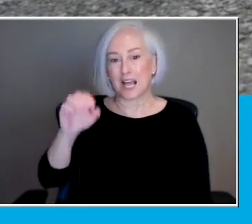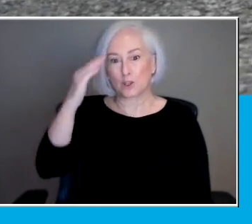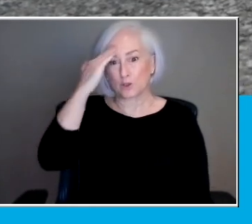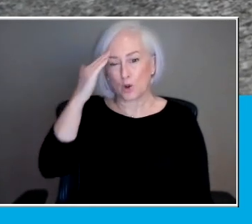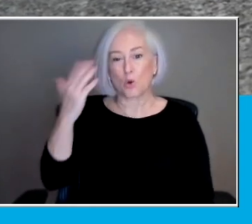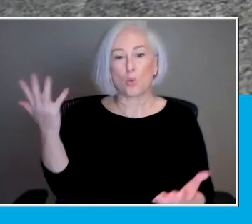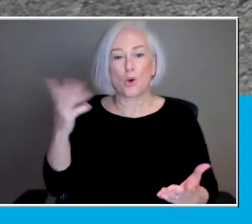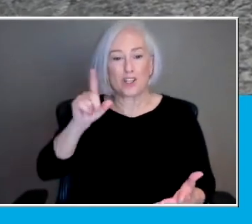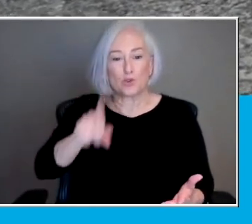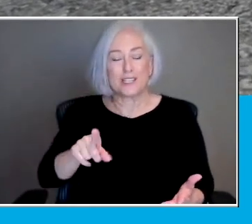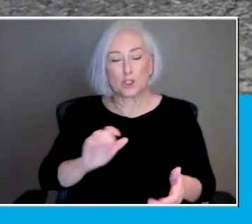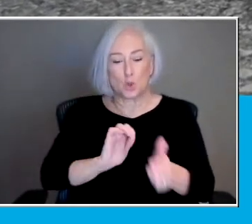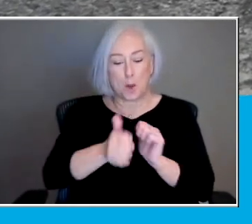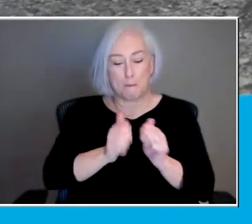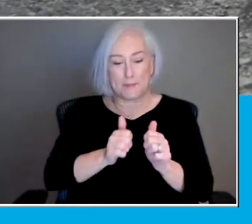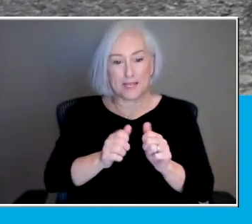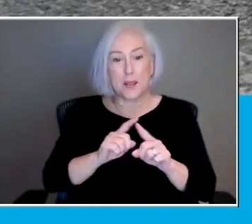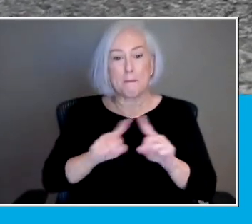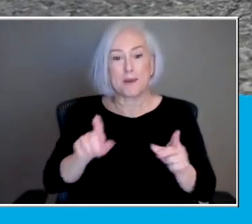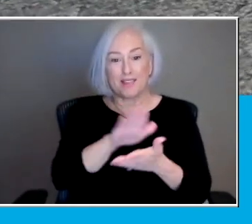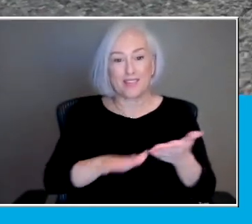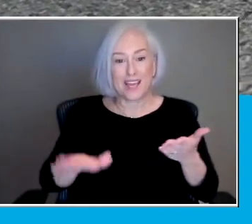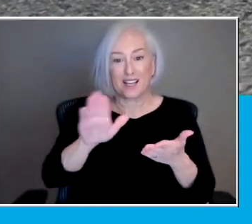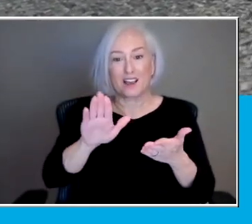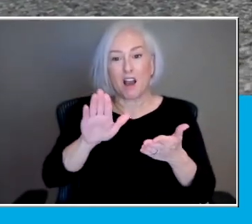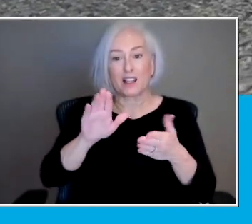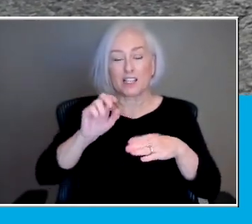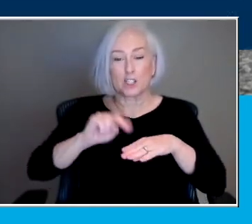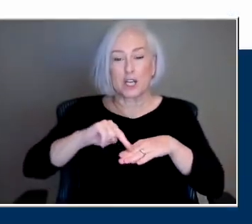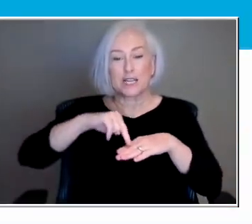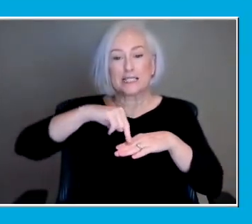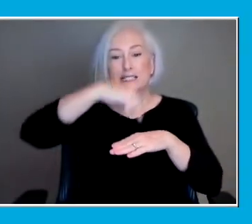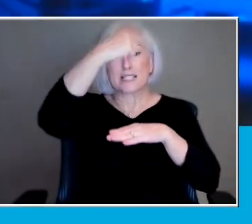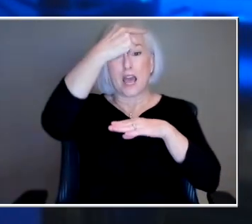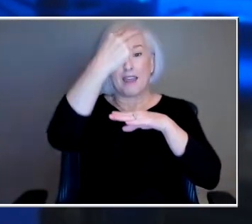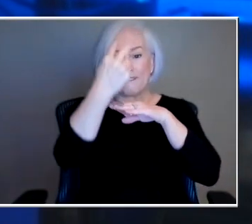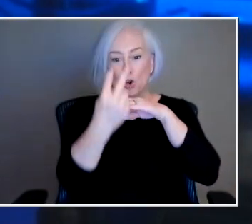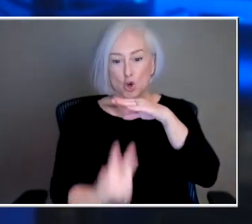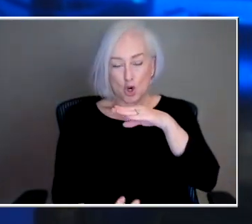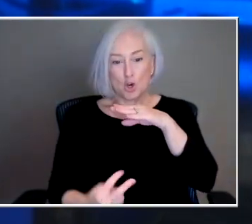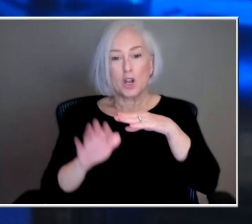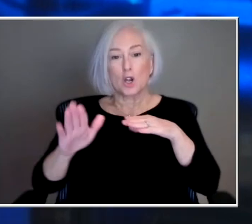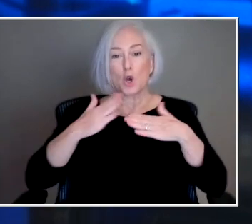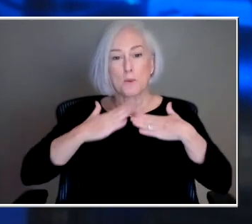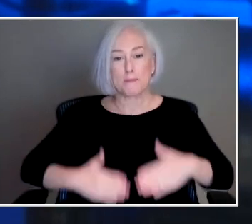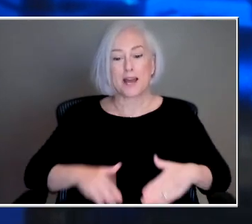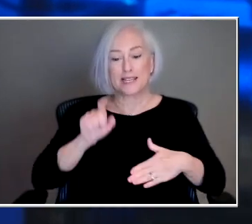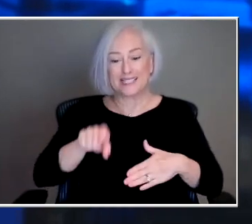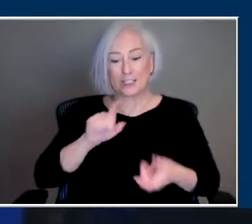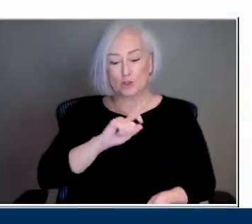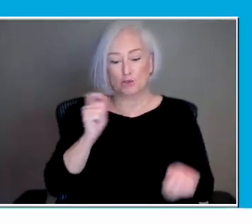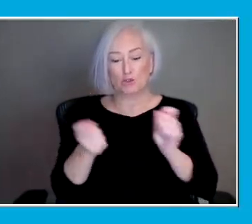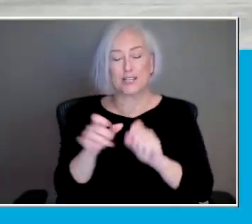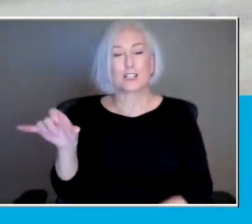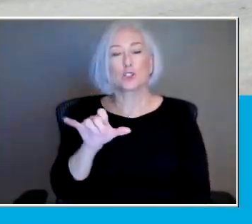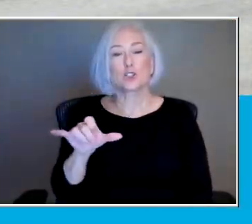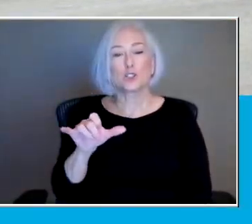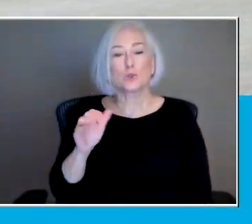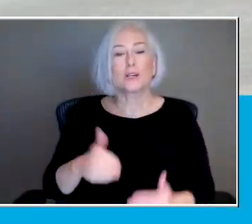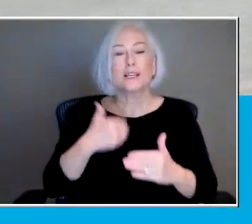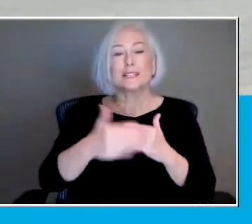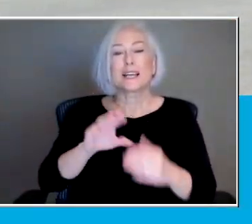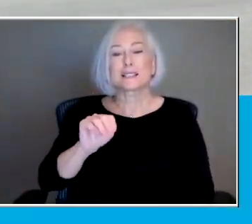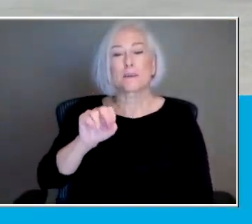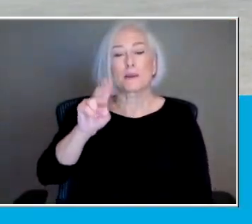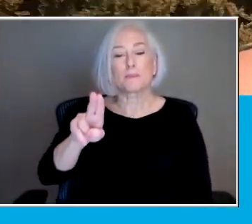when this collegiate diver switched sports, her body needed to switch too. I'm Jessica Lovell on the next Morning Medical Update, how this